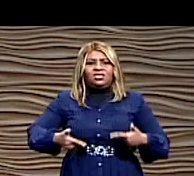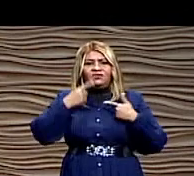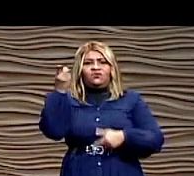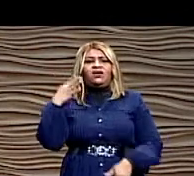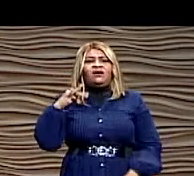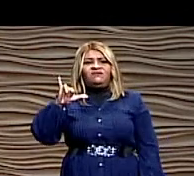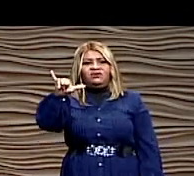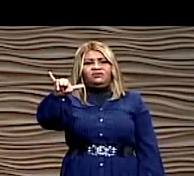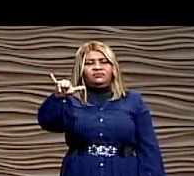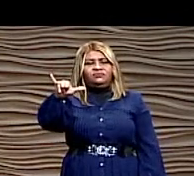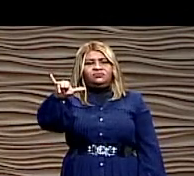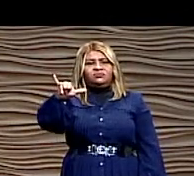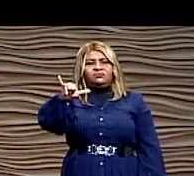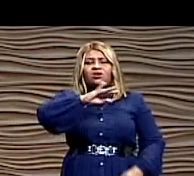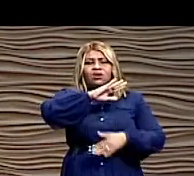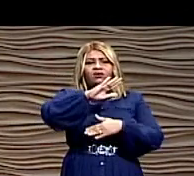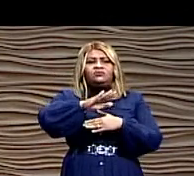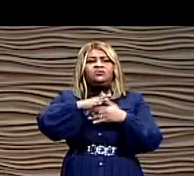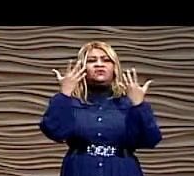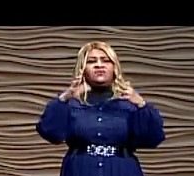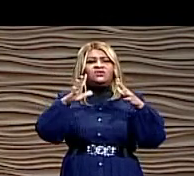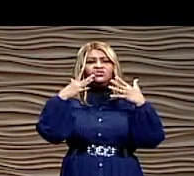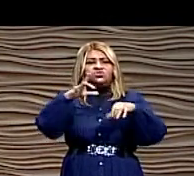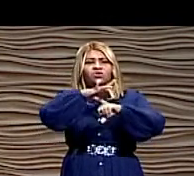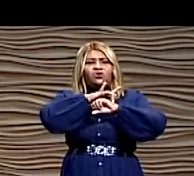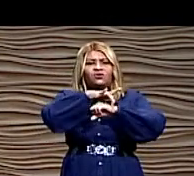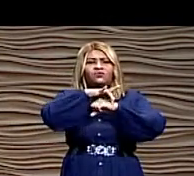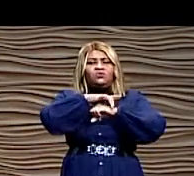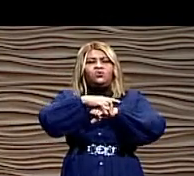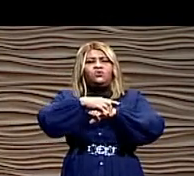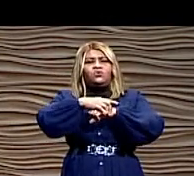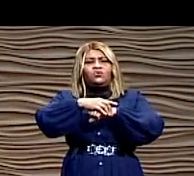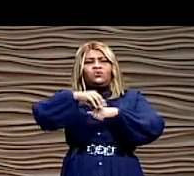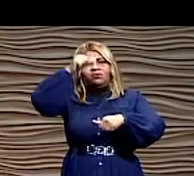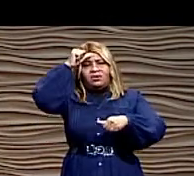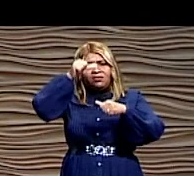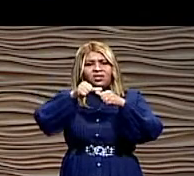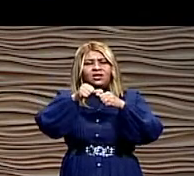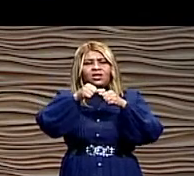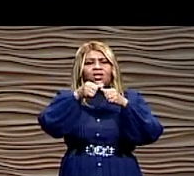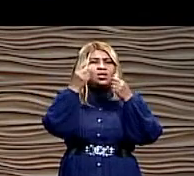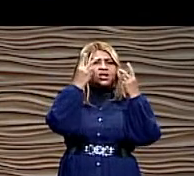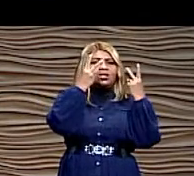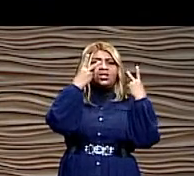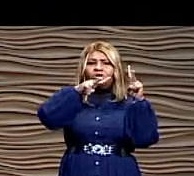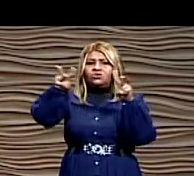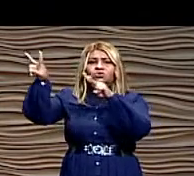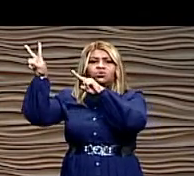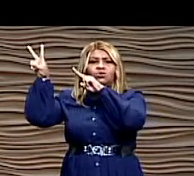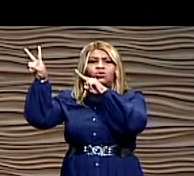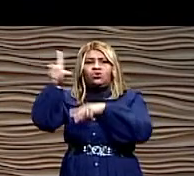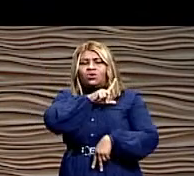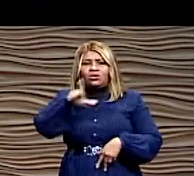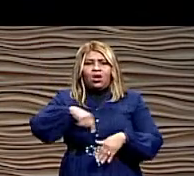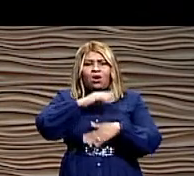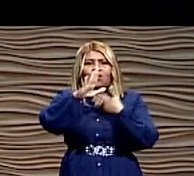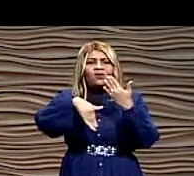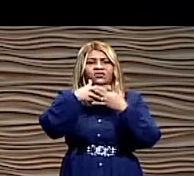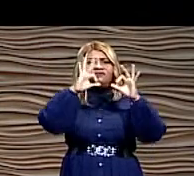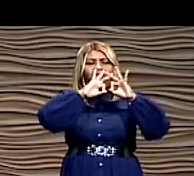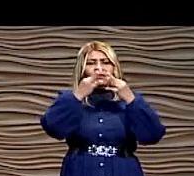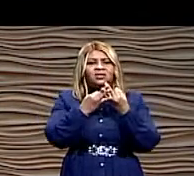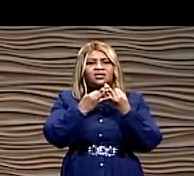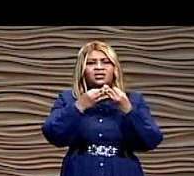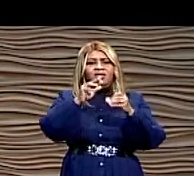forever. All the ends of the earth will remember and turn to the Lord. And all the families of the nations will bow